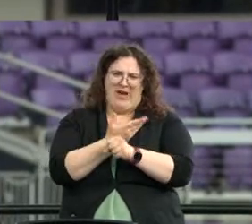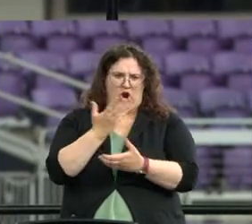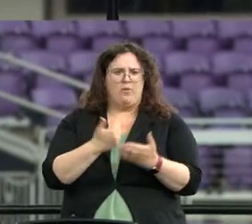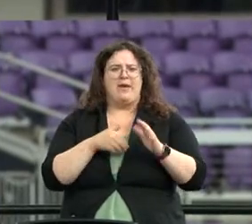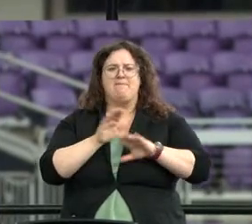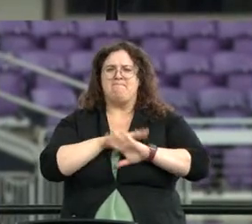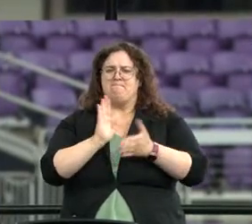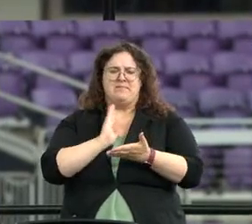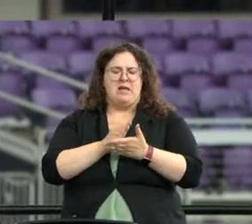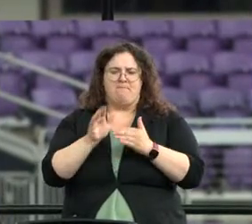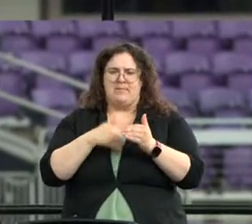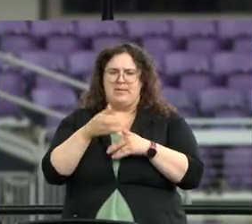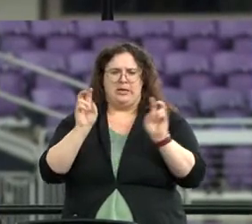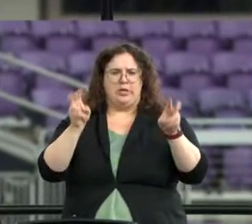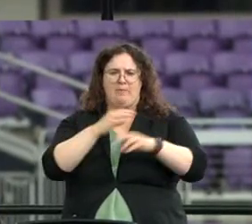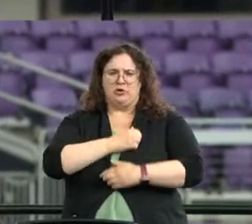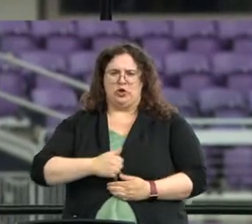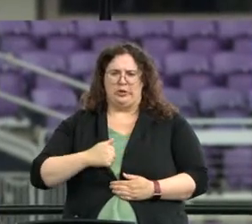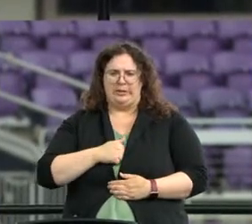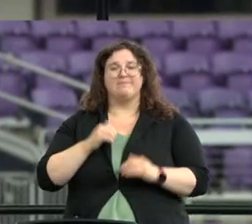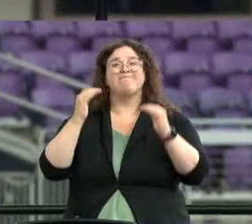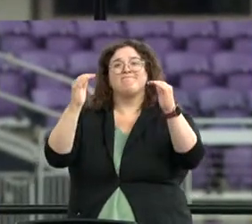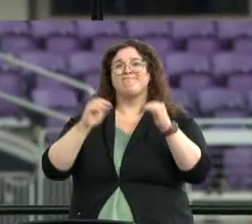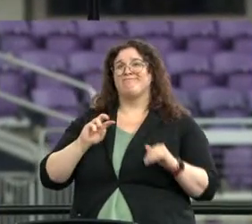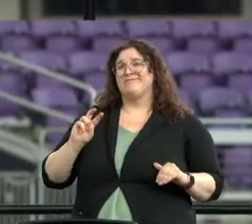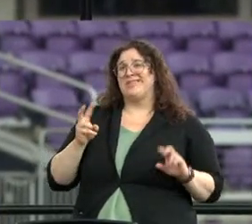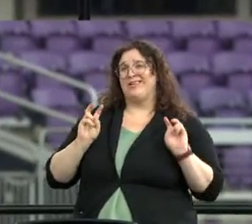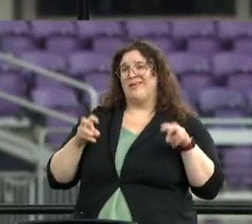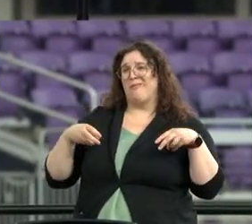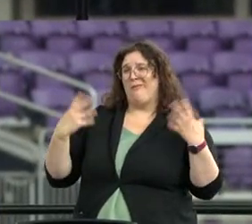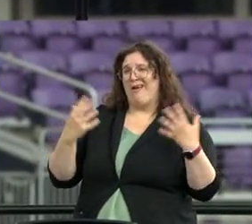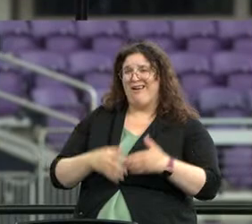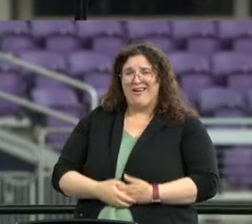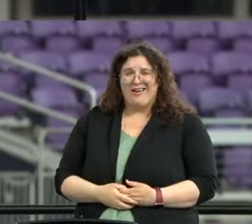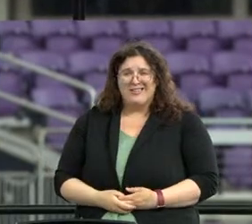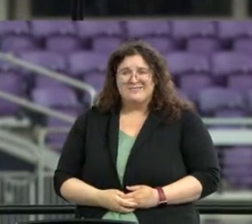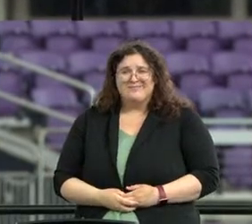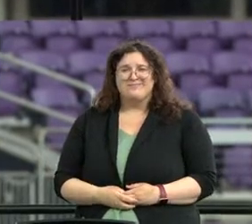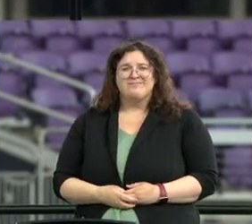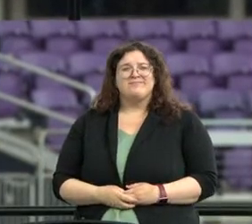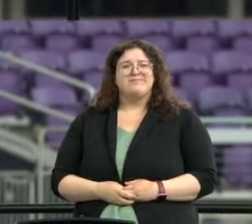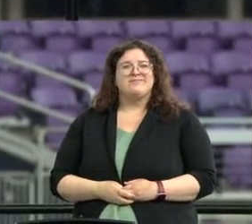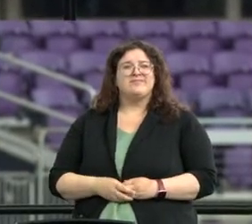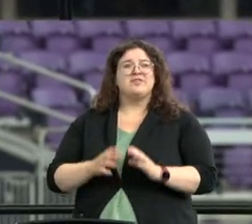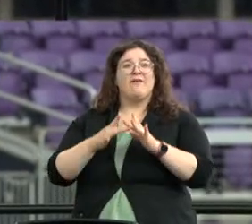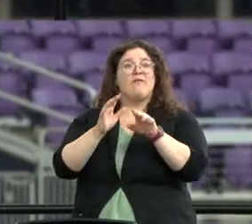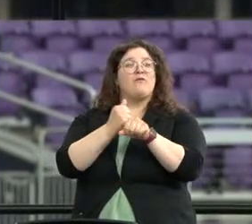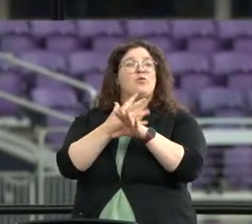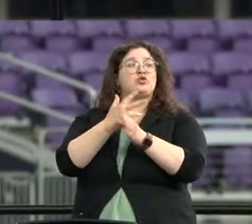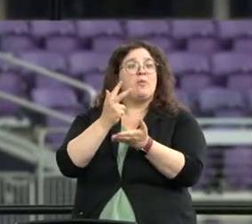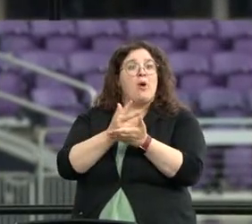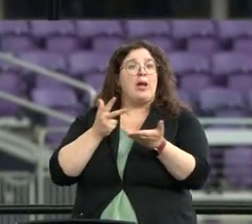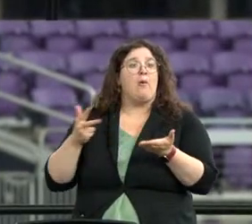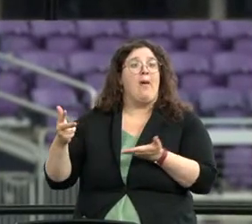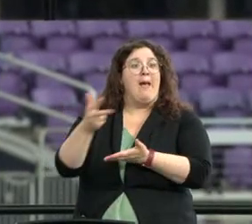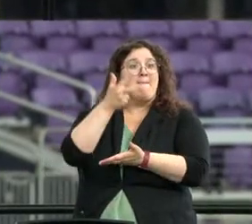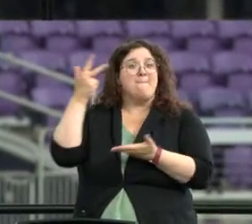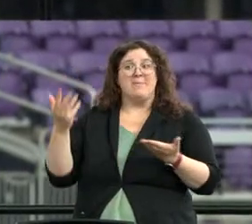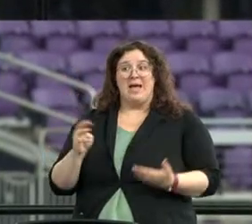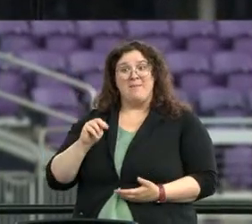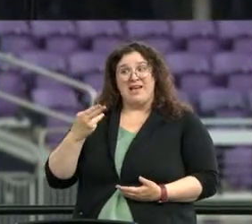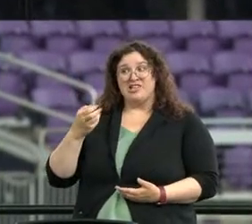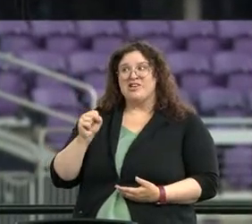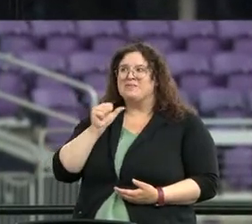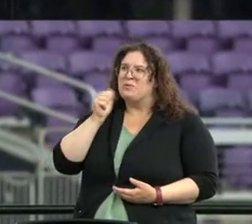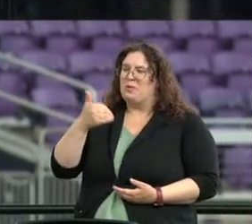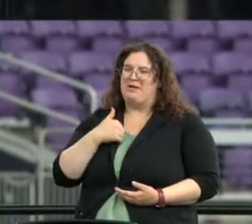on to the next topic. Second topic. There is no virtual parking ramp at Minnetonka High School.